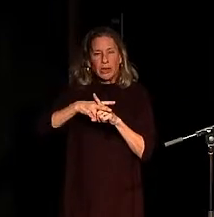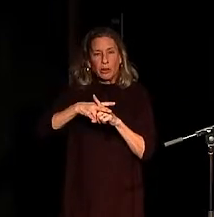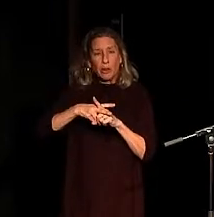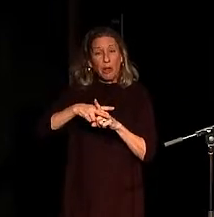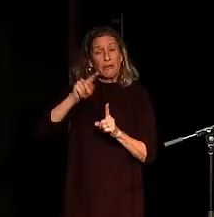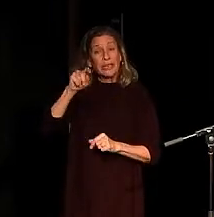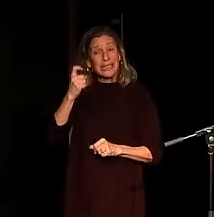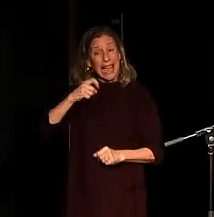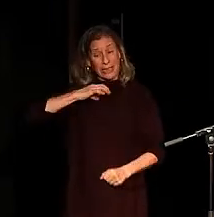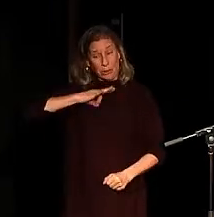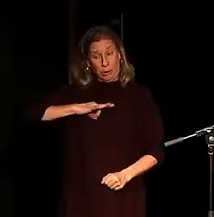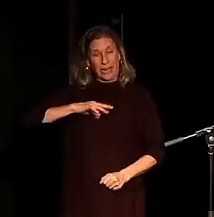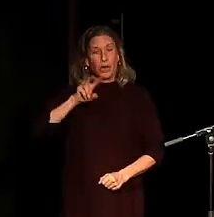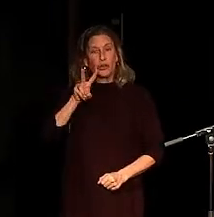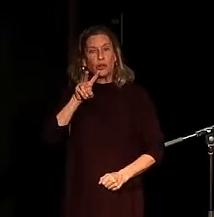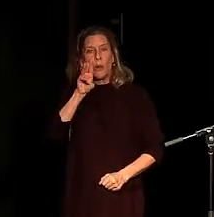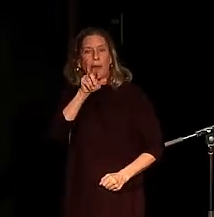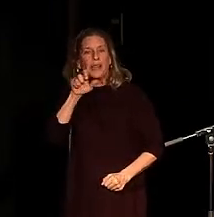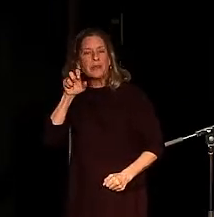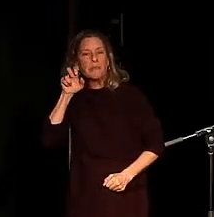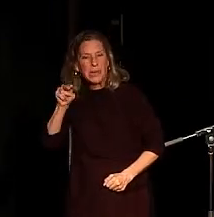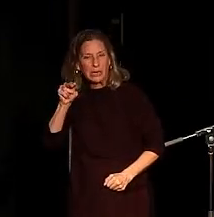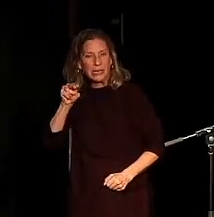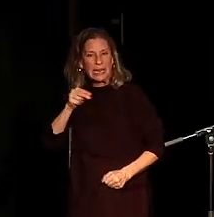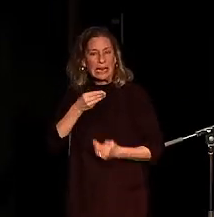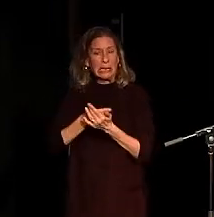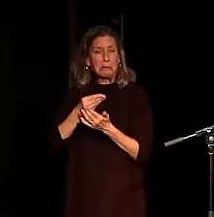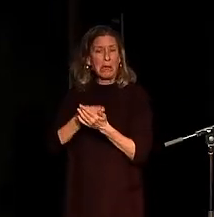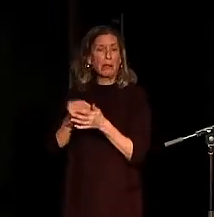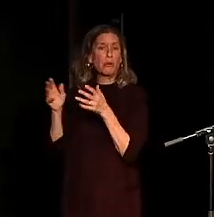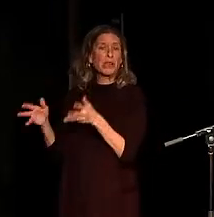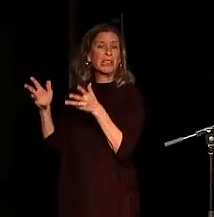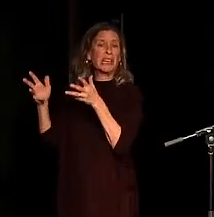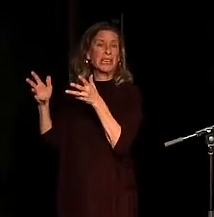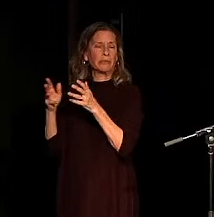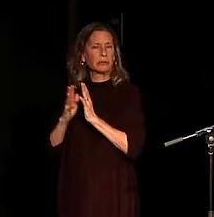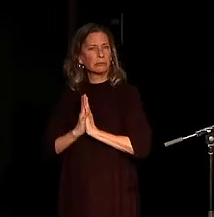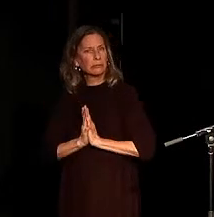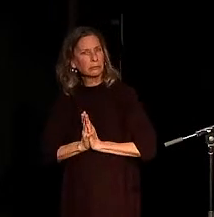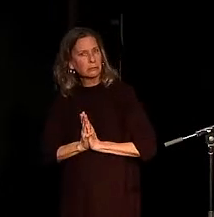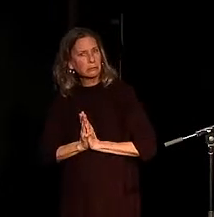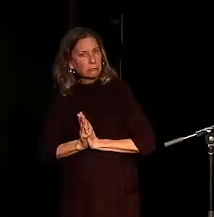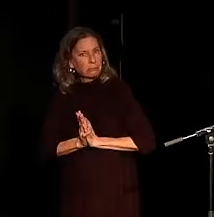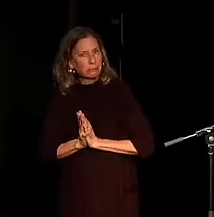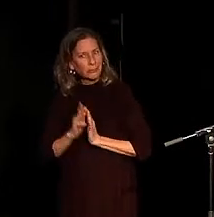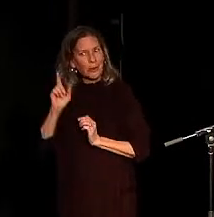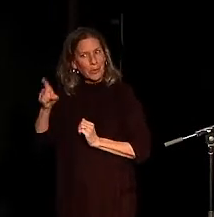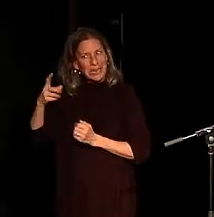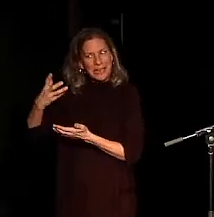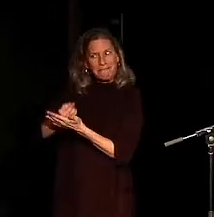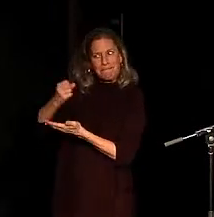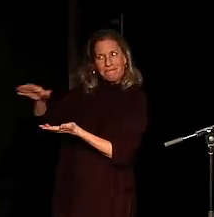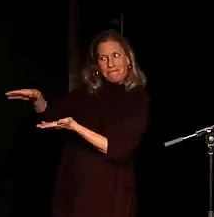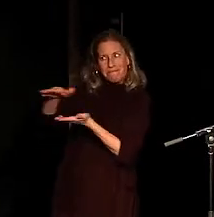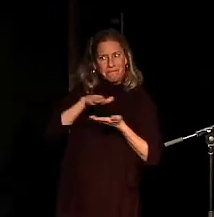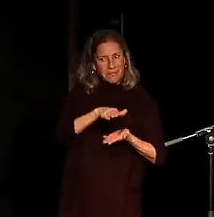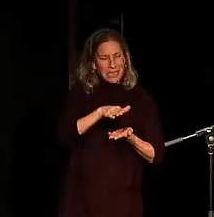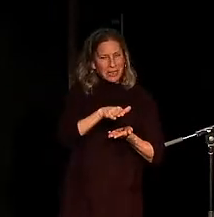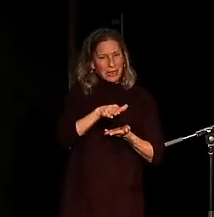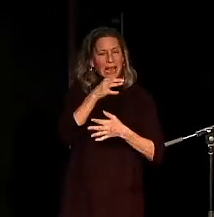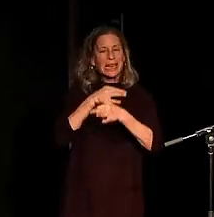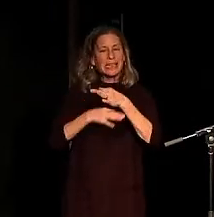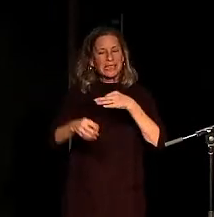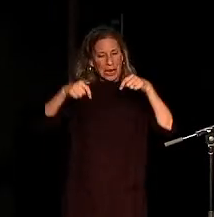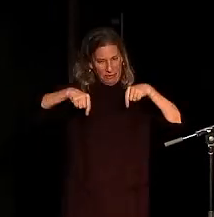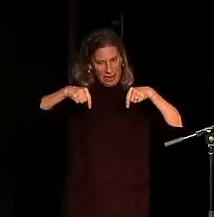we leave $2 billion of federal aid down in Washington for our friends in the Capitol to do with what they want, instead of that coming to